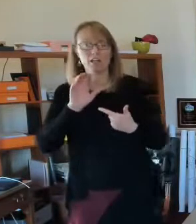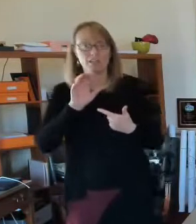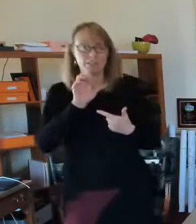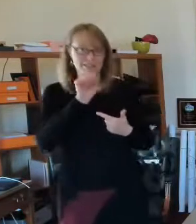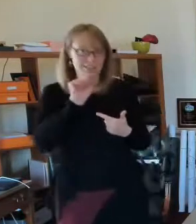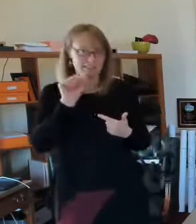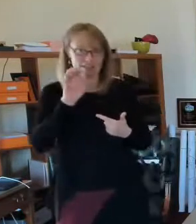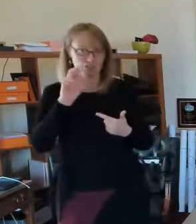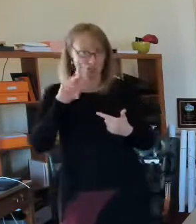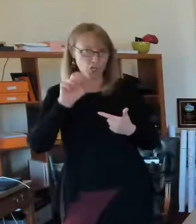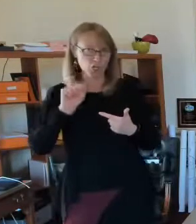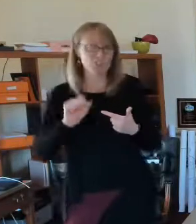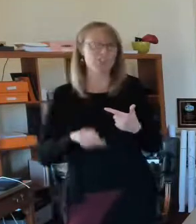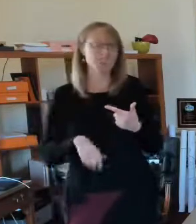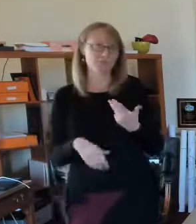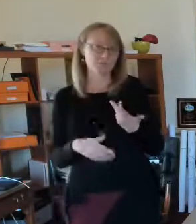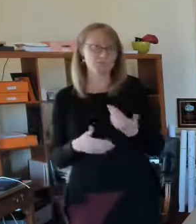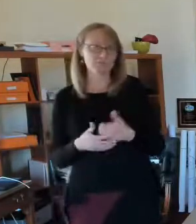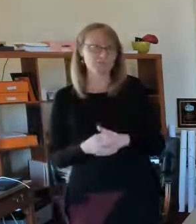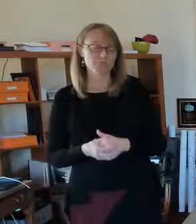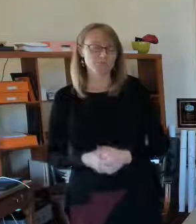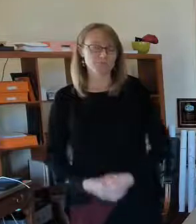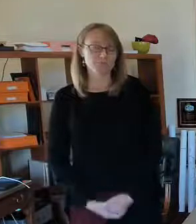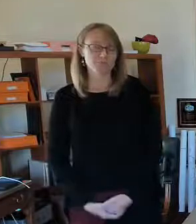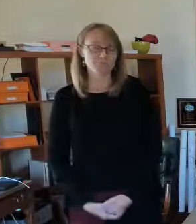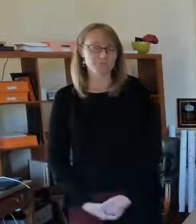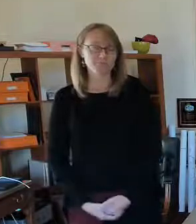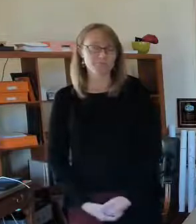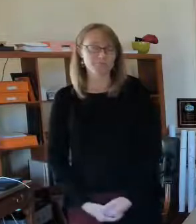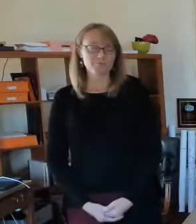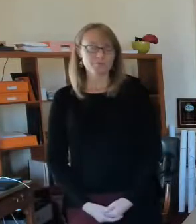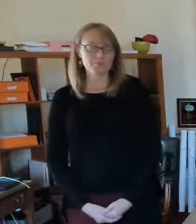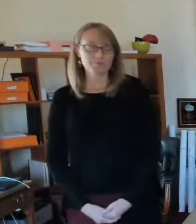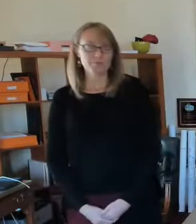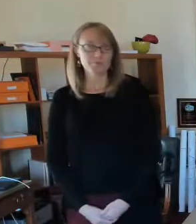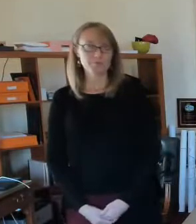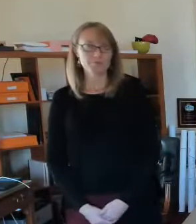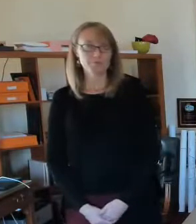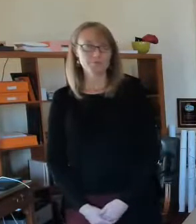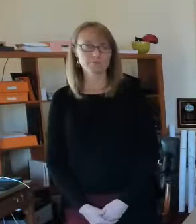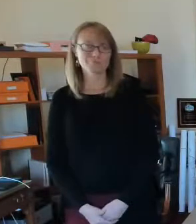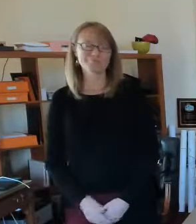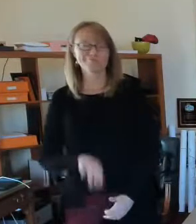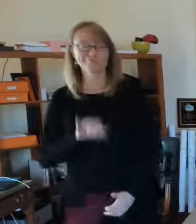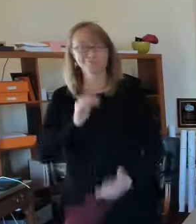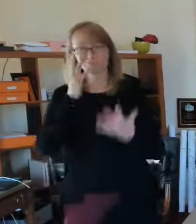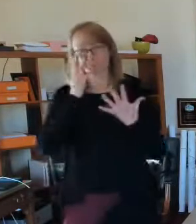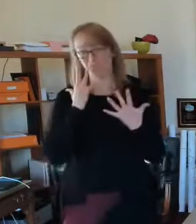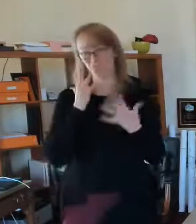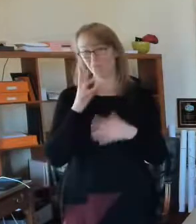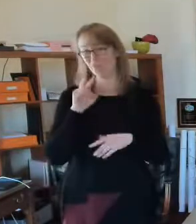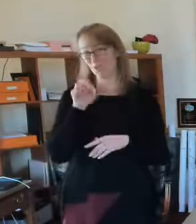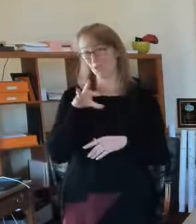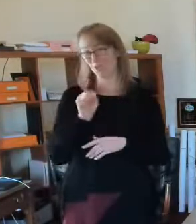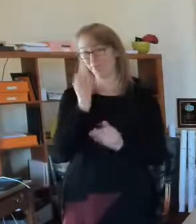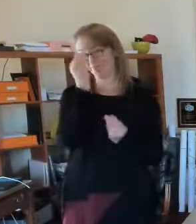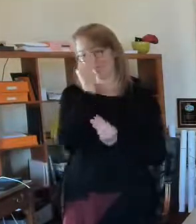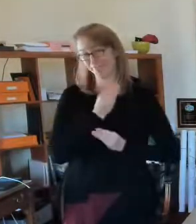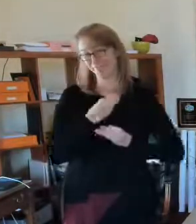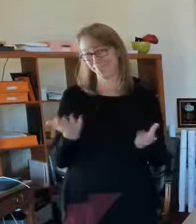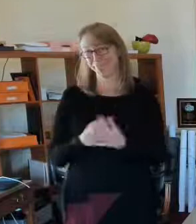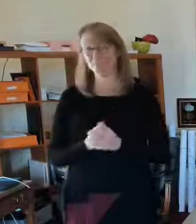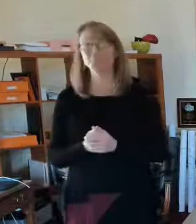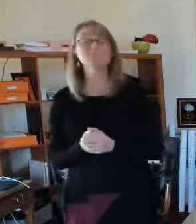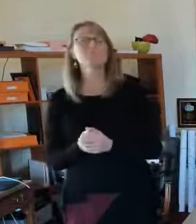So that's that sobering news. The number of people in the hospital, and you know these hospital